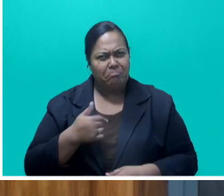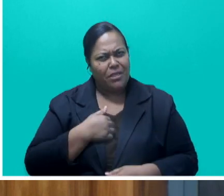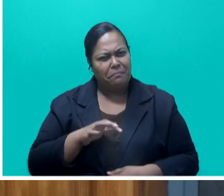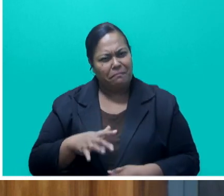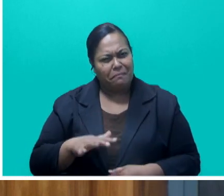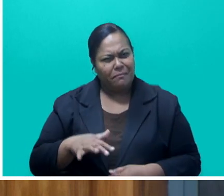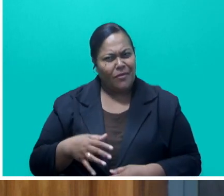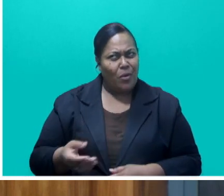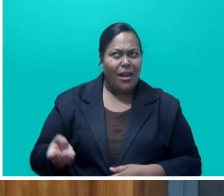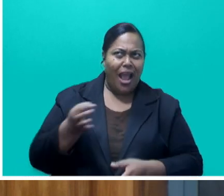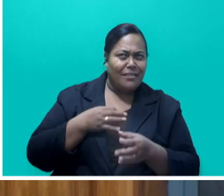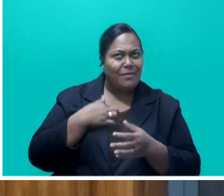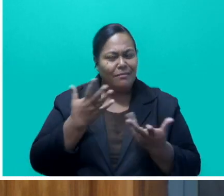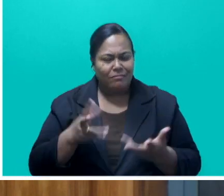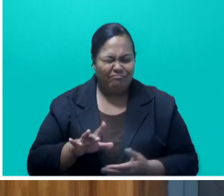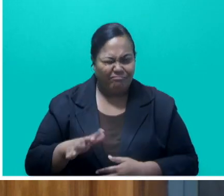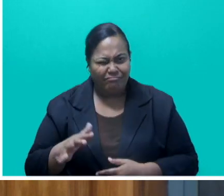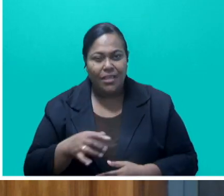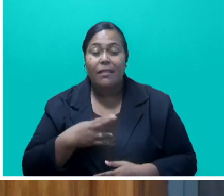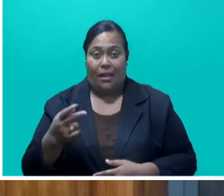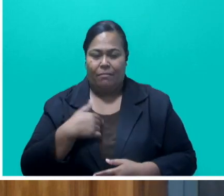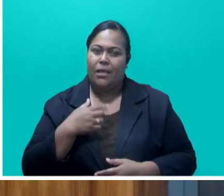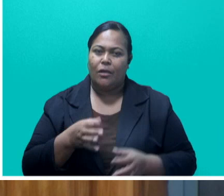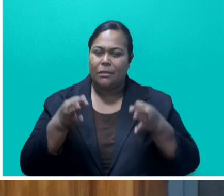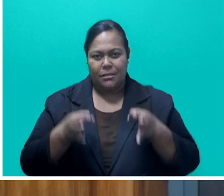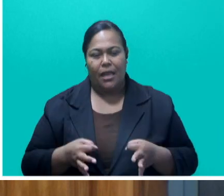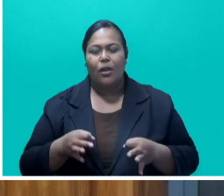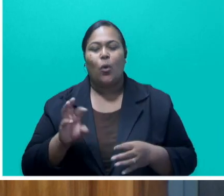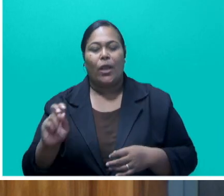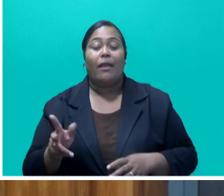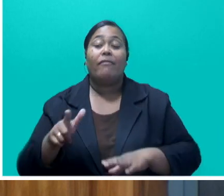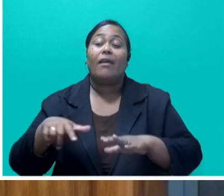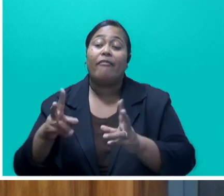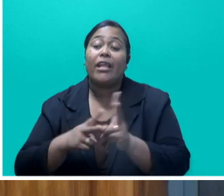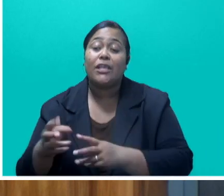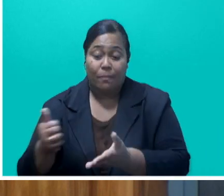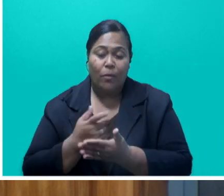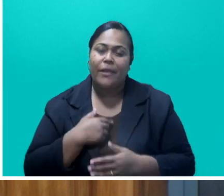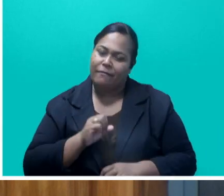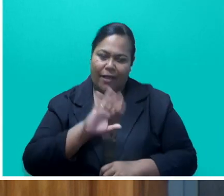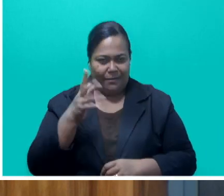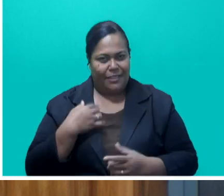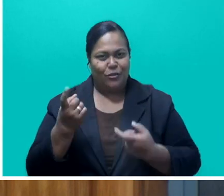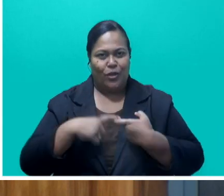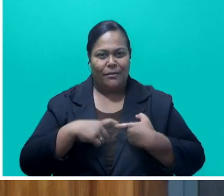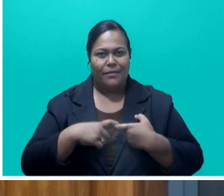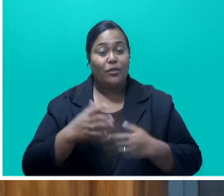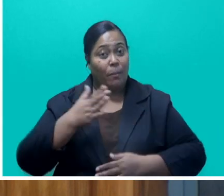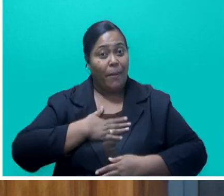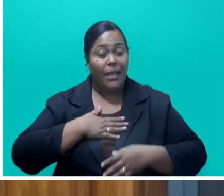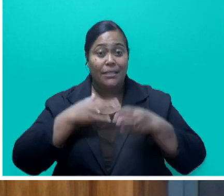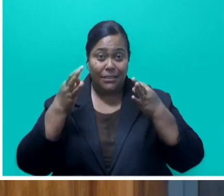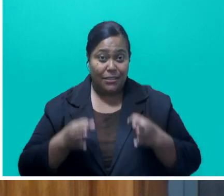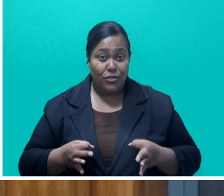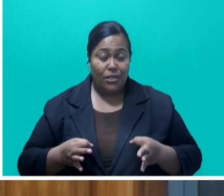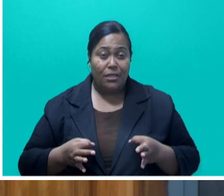I made up my mind to stand if I have the support of the Vanua. Mr. Speaker, sir, to be honest, my decision to join